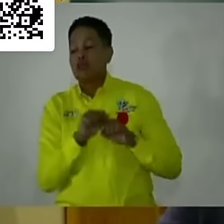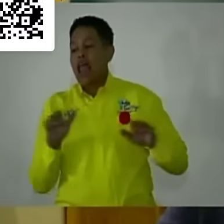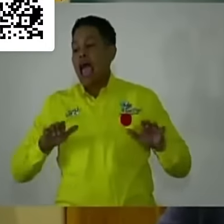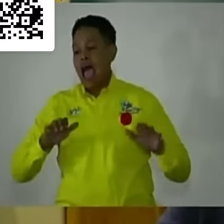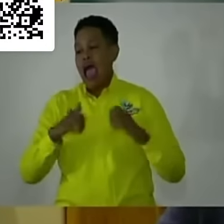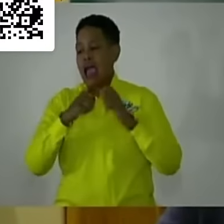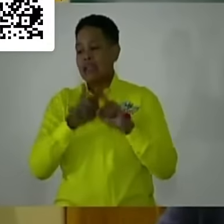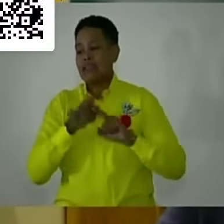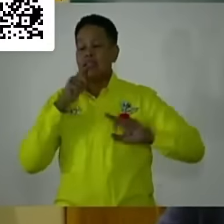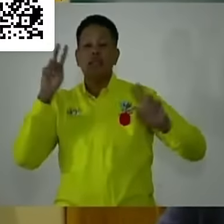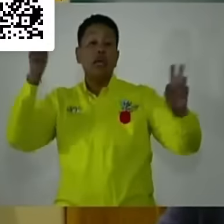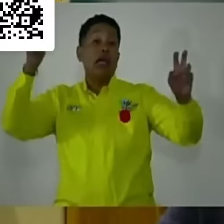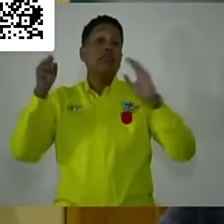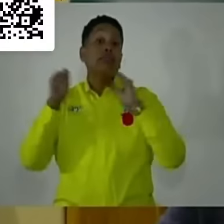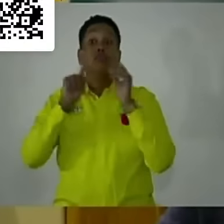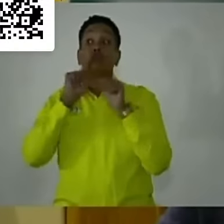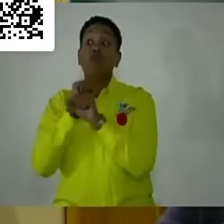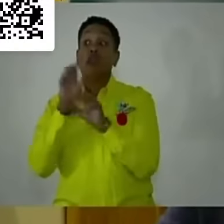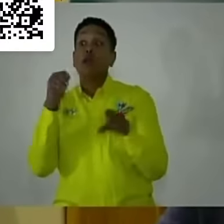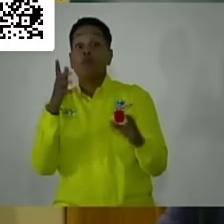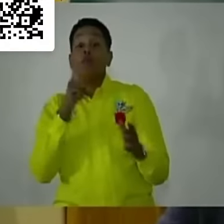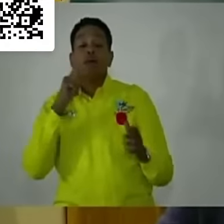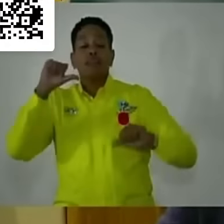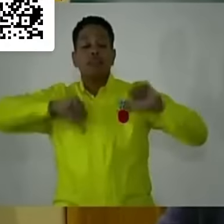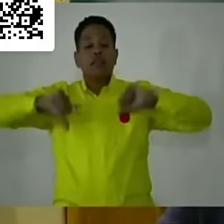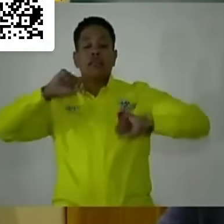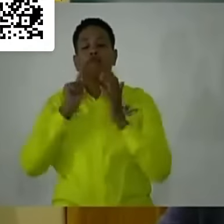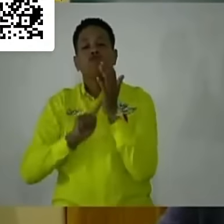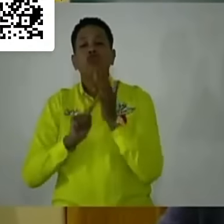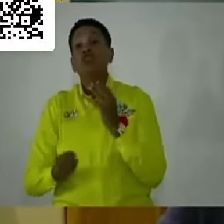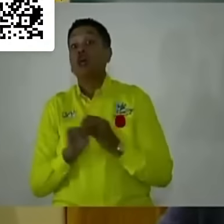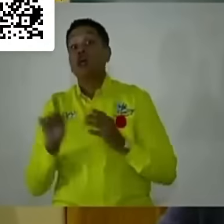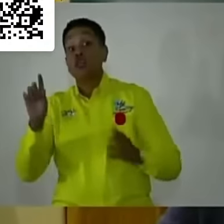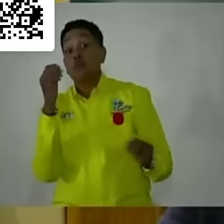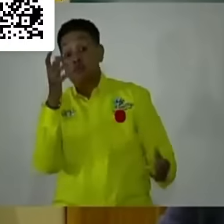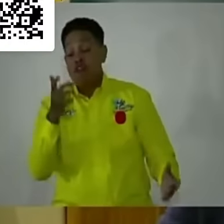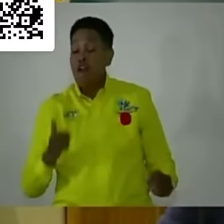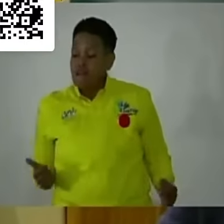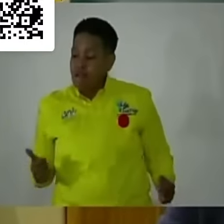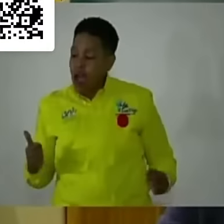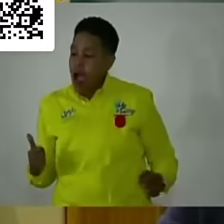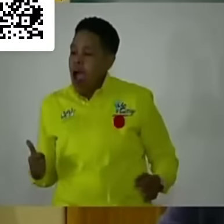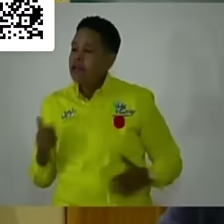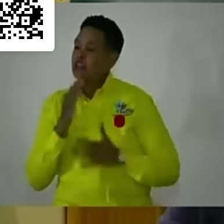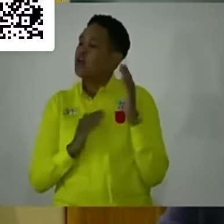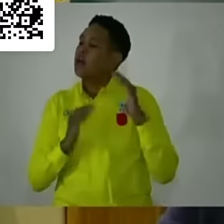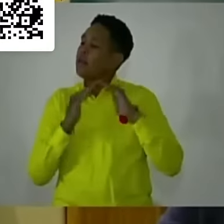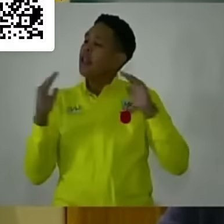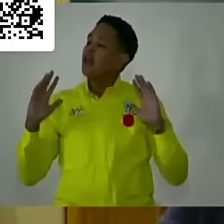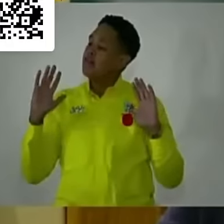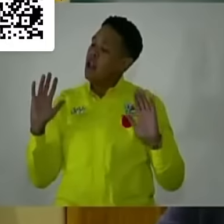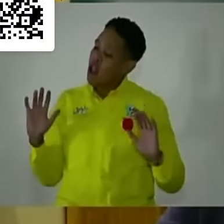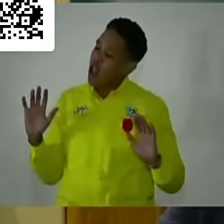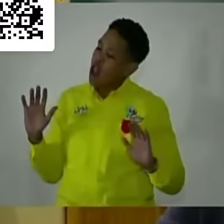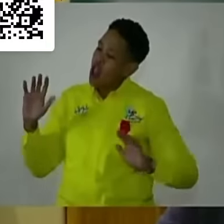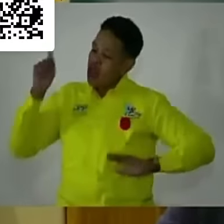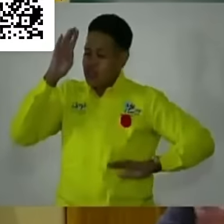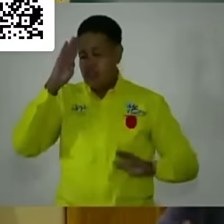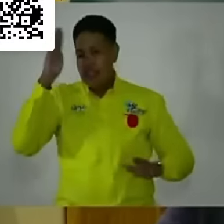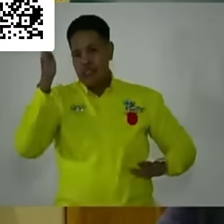the entity that provides scientific research, that provides some level of